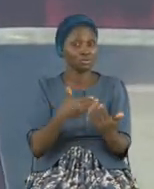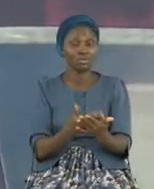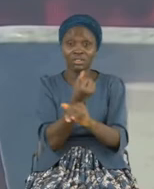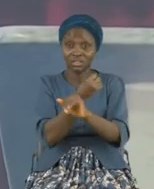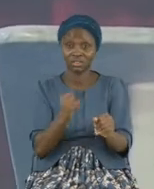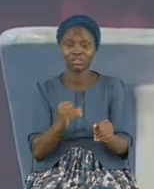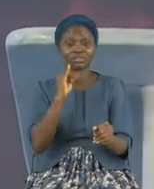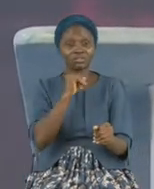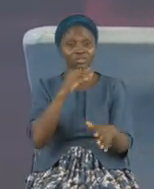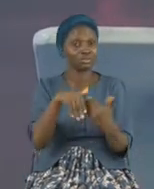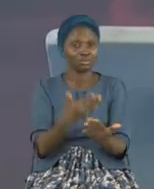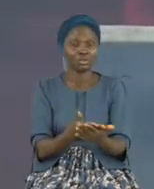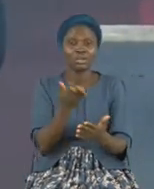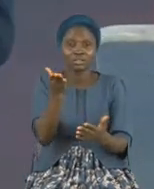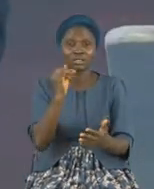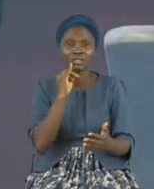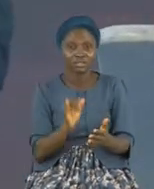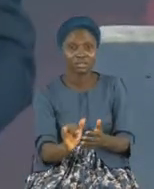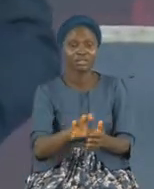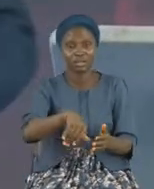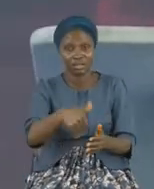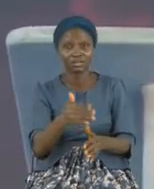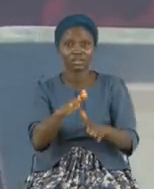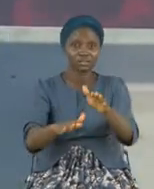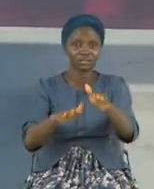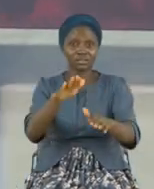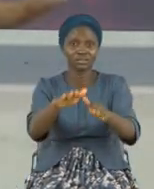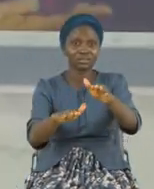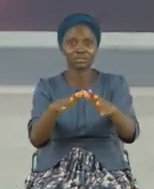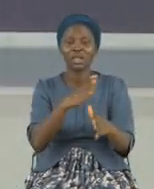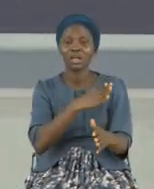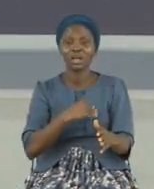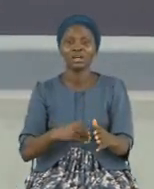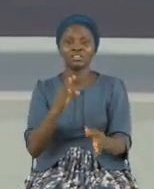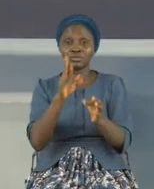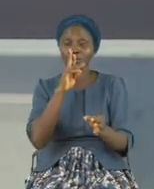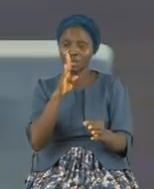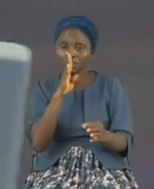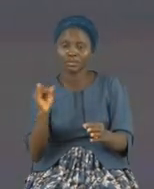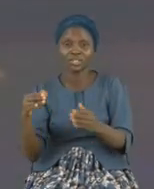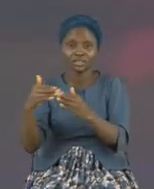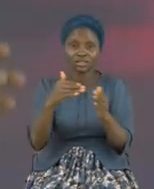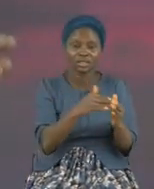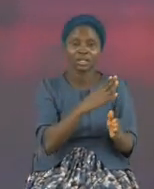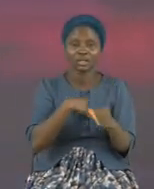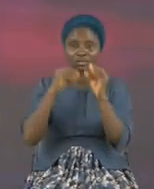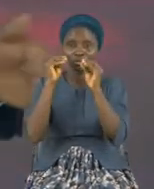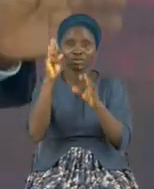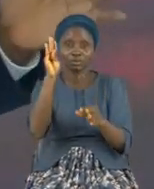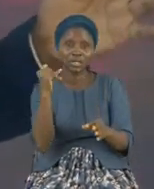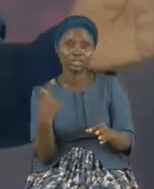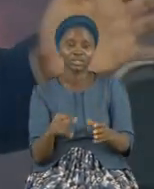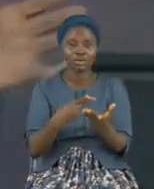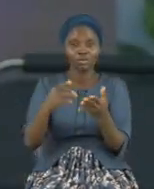still another step. And if you have been led and guided and taught by the Holy Spirit, it will lead you to